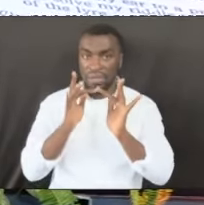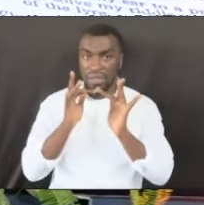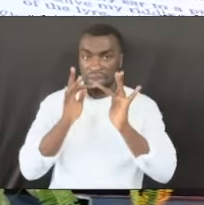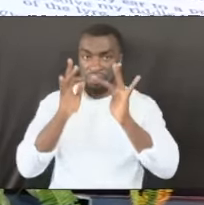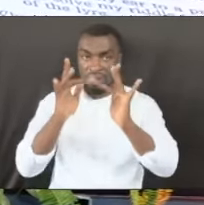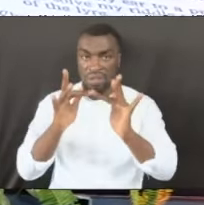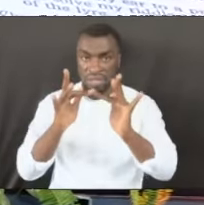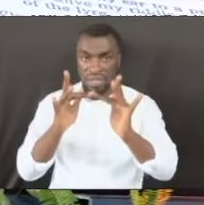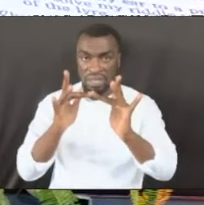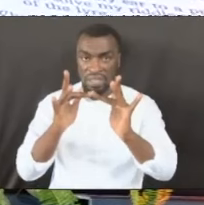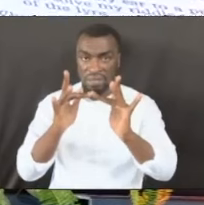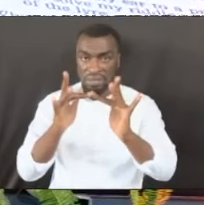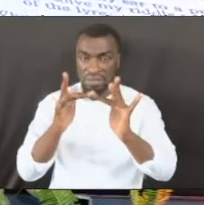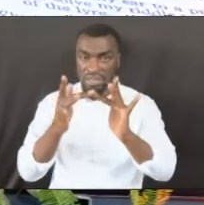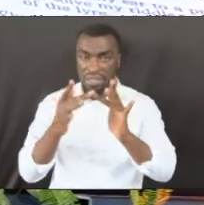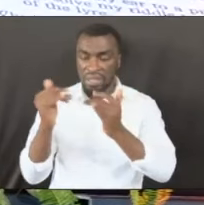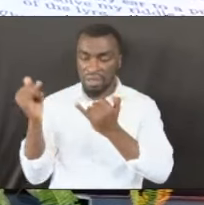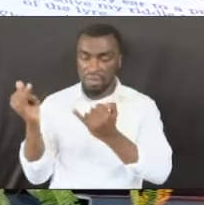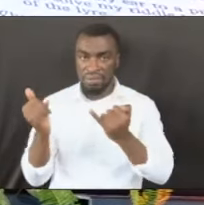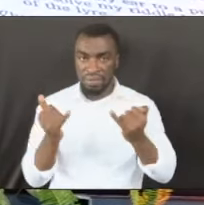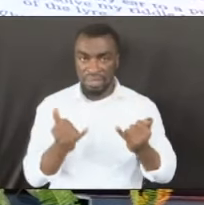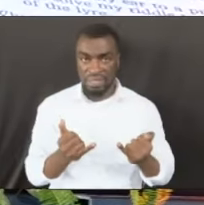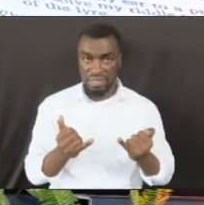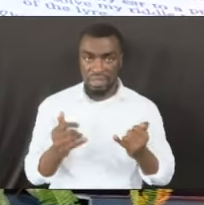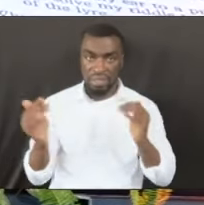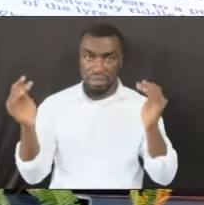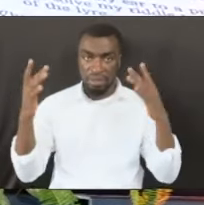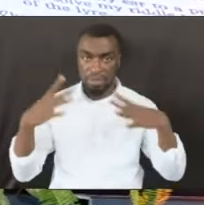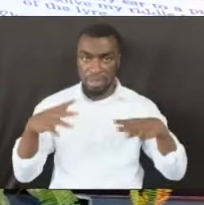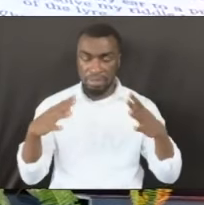the online transmission and the virtual audience. And finally,